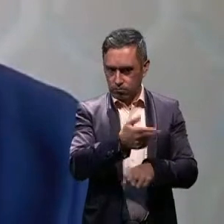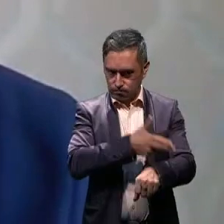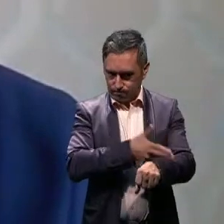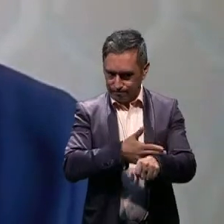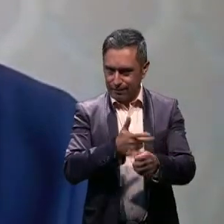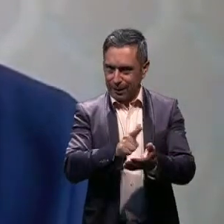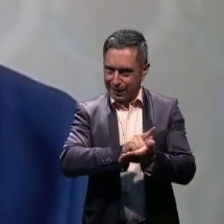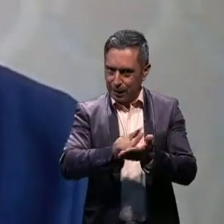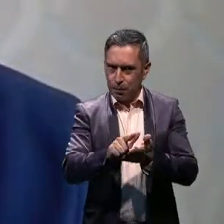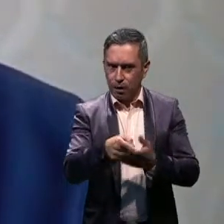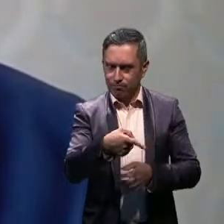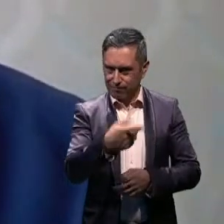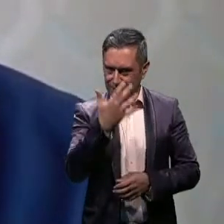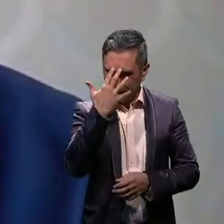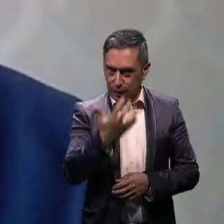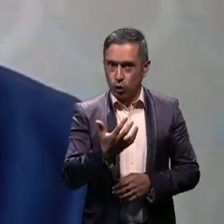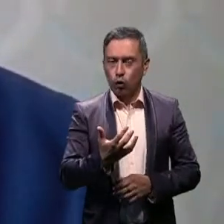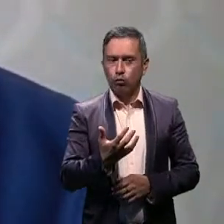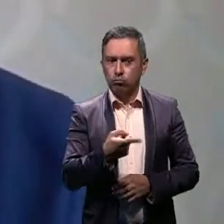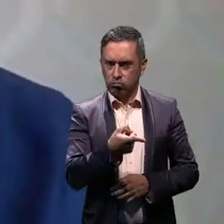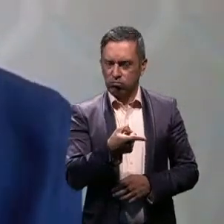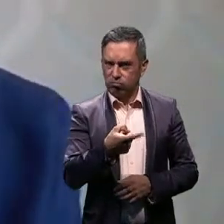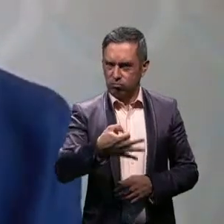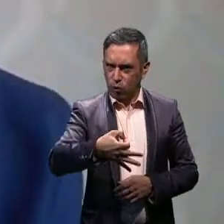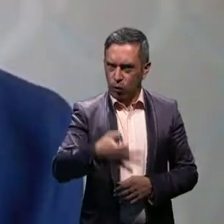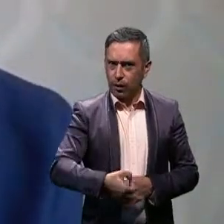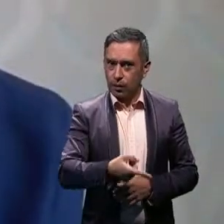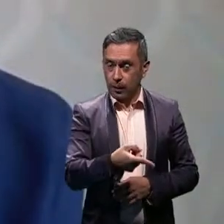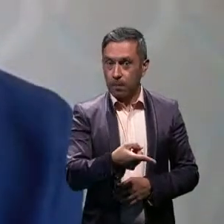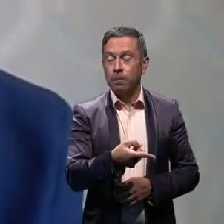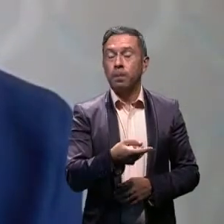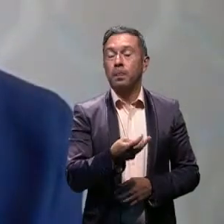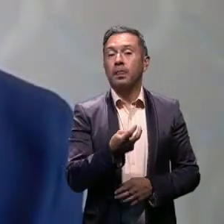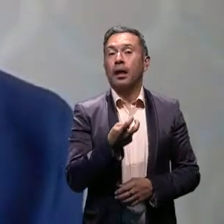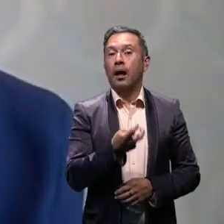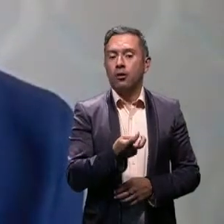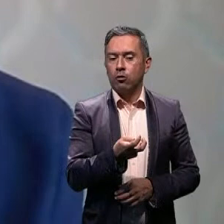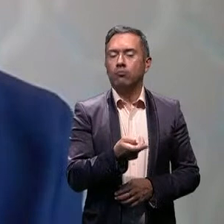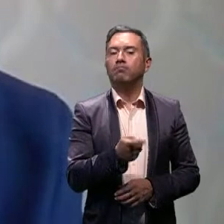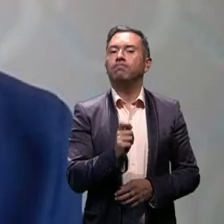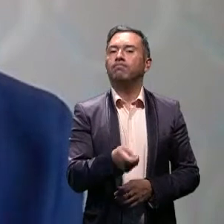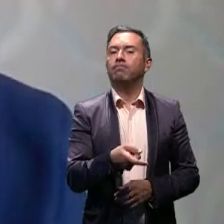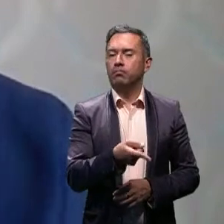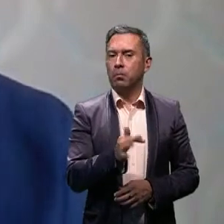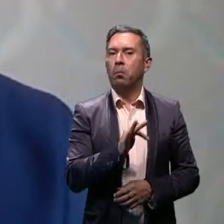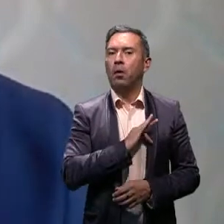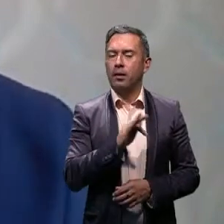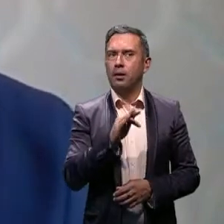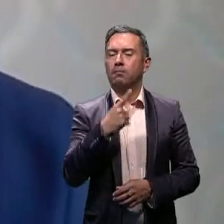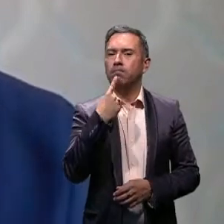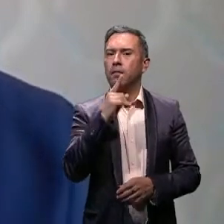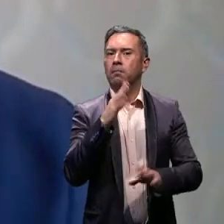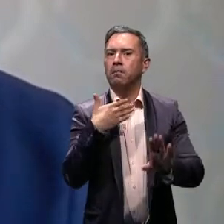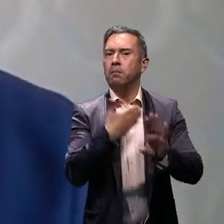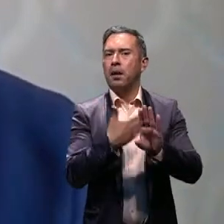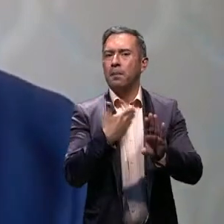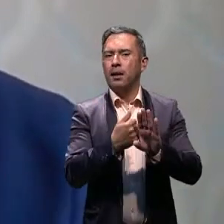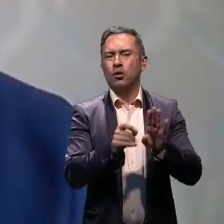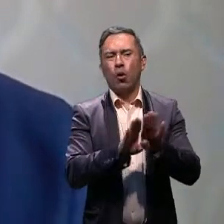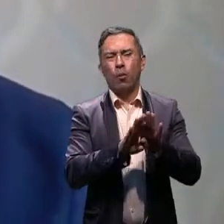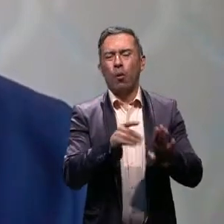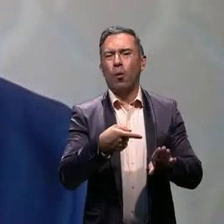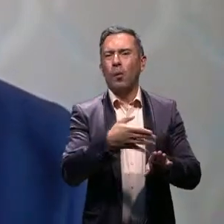international observers have said that they have been clean elections, proper elections, and they may be attacked